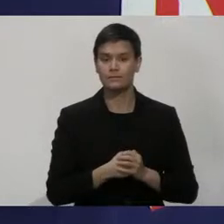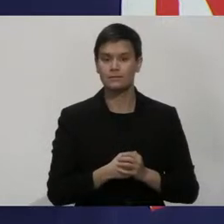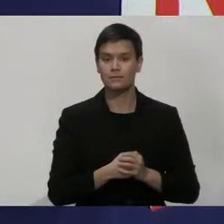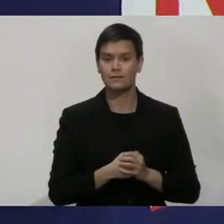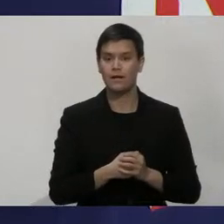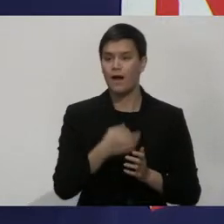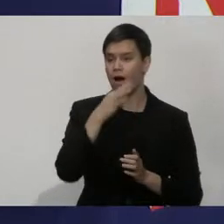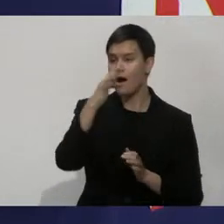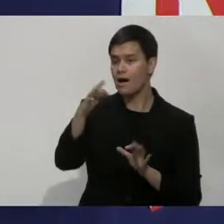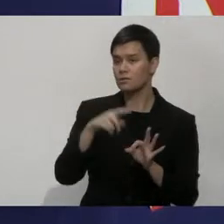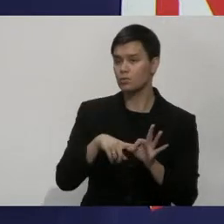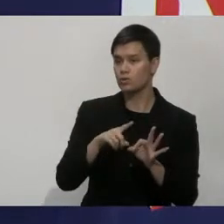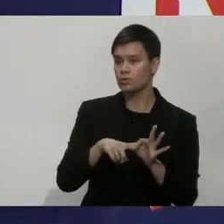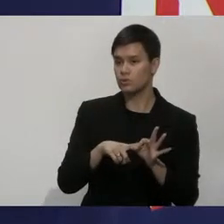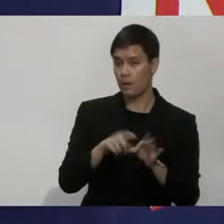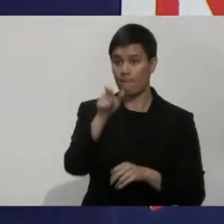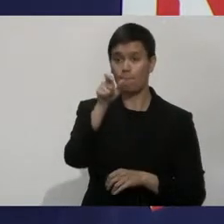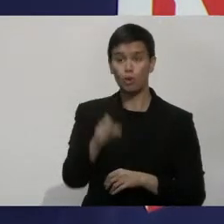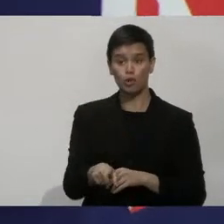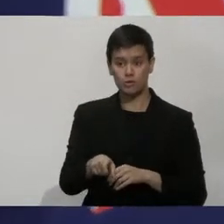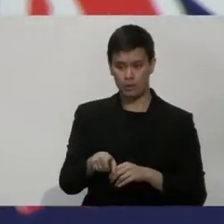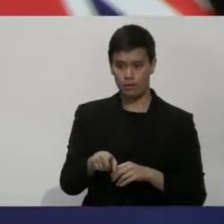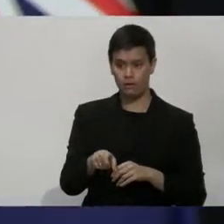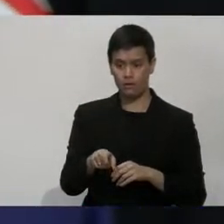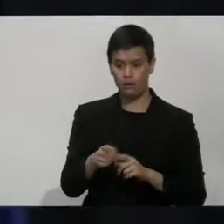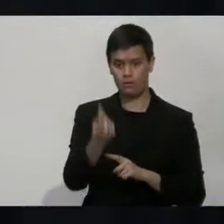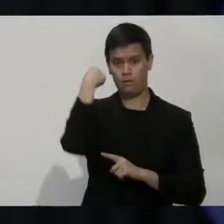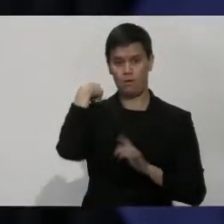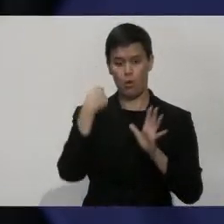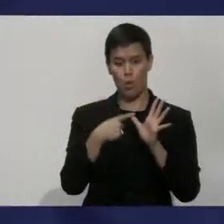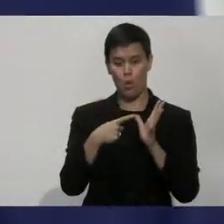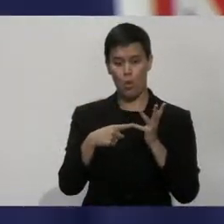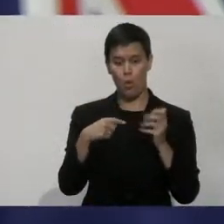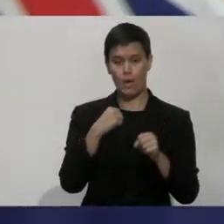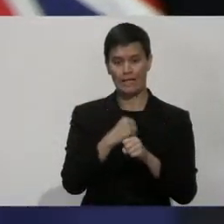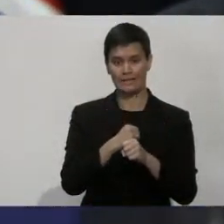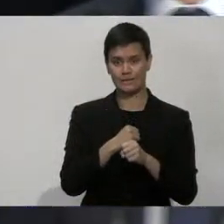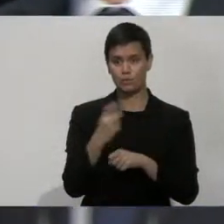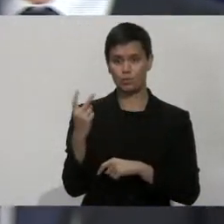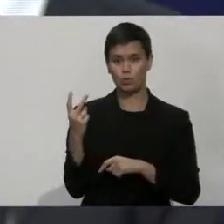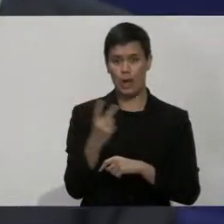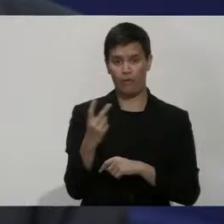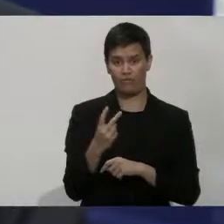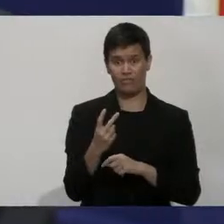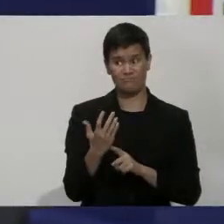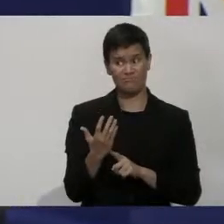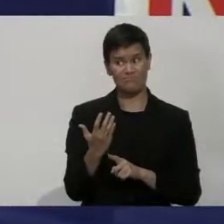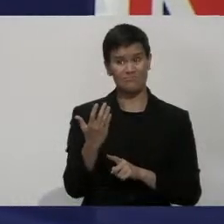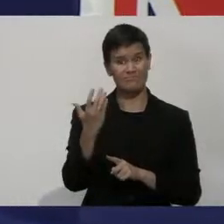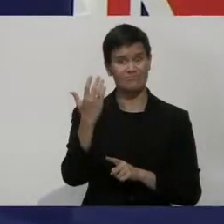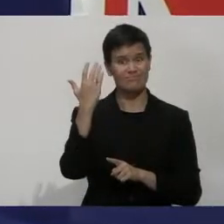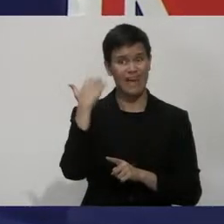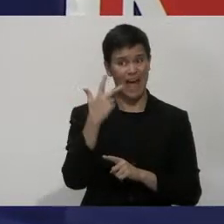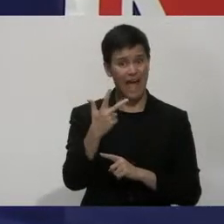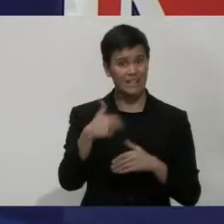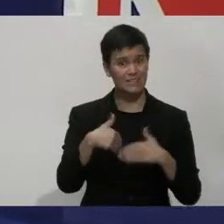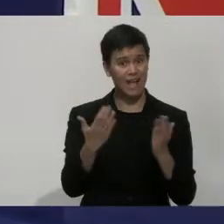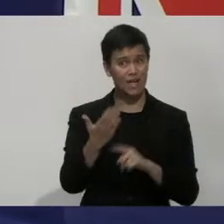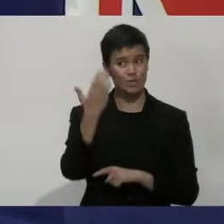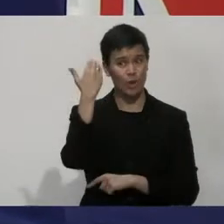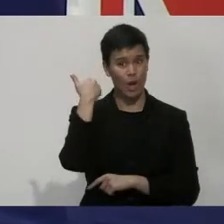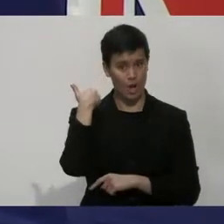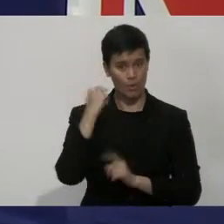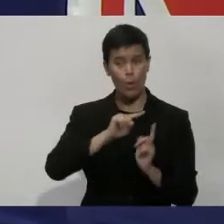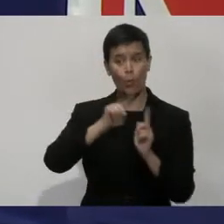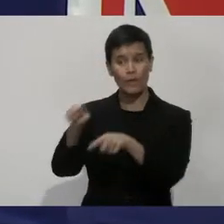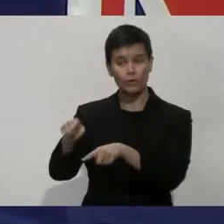Bloomfield, that person who went to St Luke's on August 12th, that's quite a long. What's that, 8 days ago? So that's potentially a very long